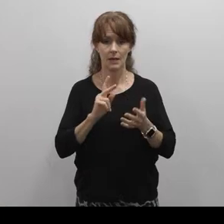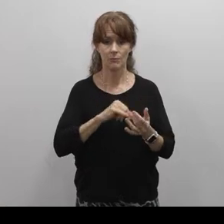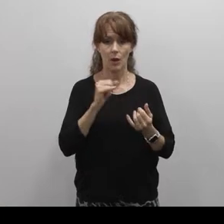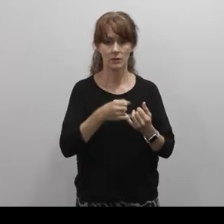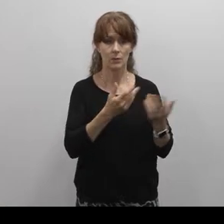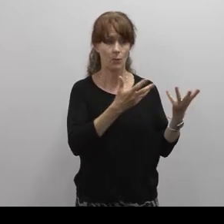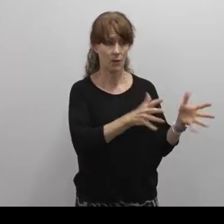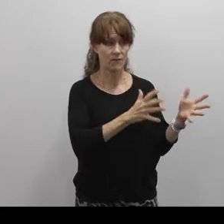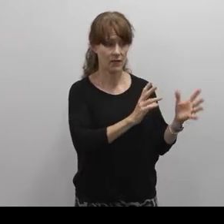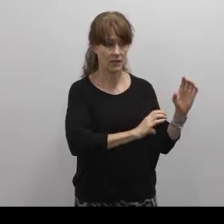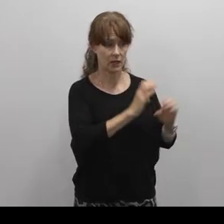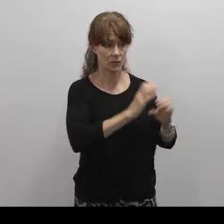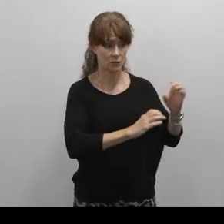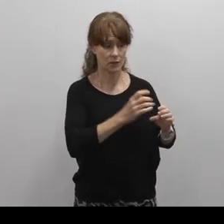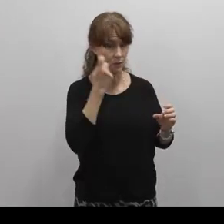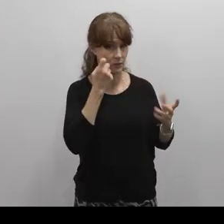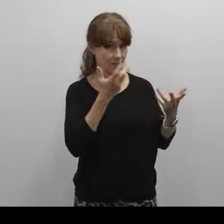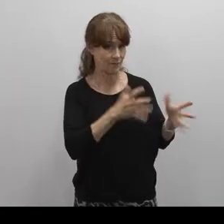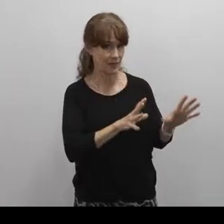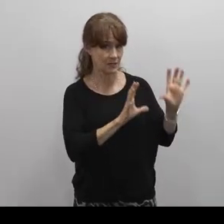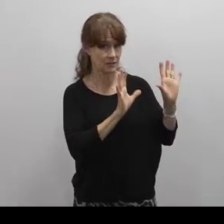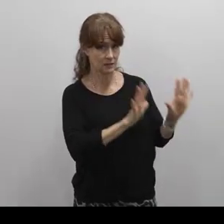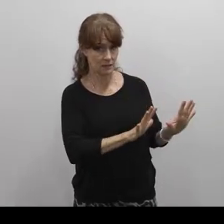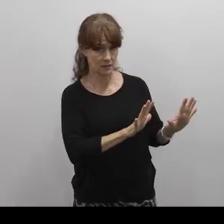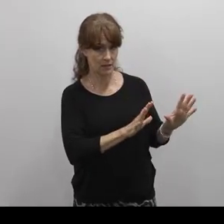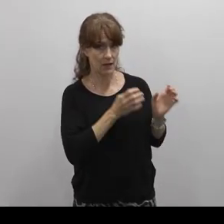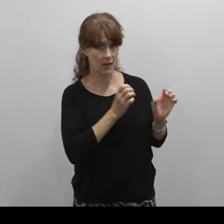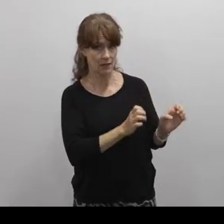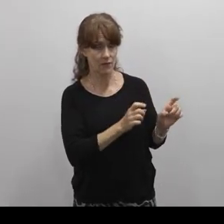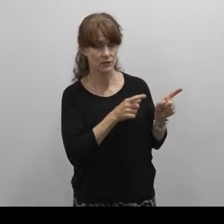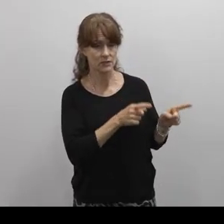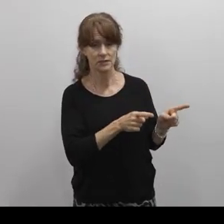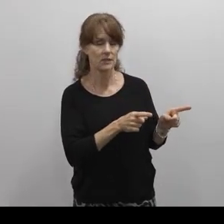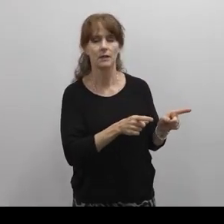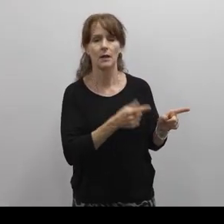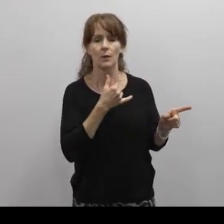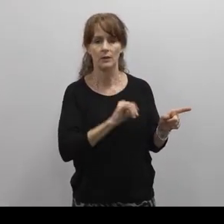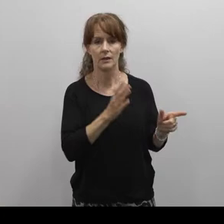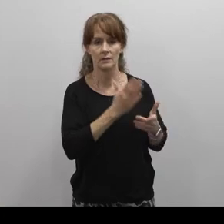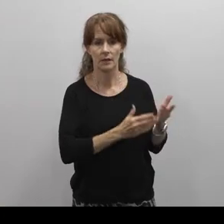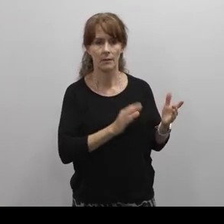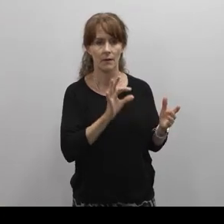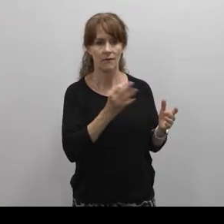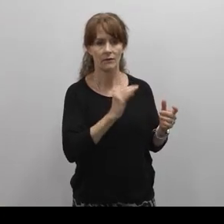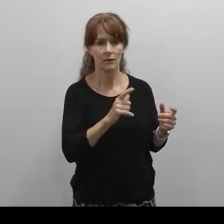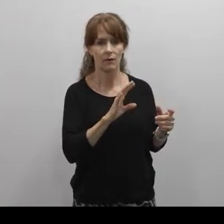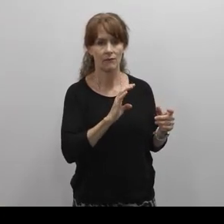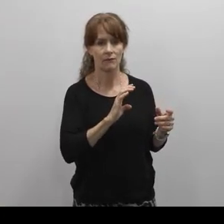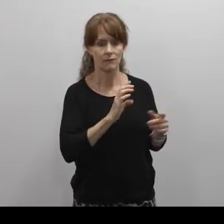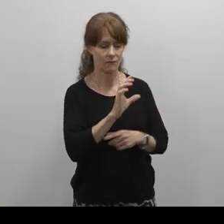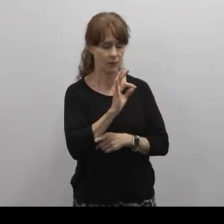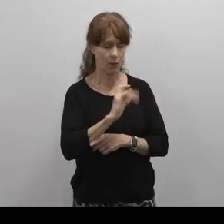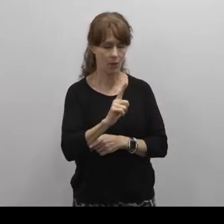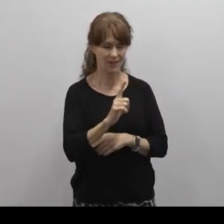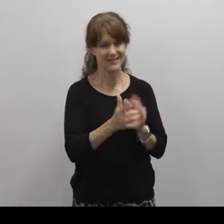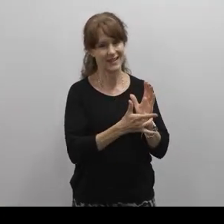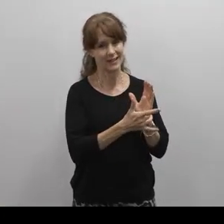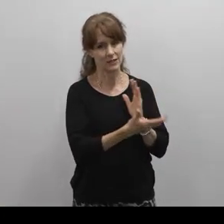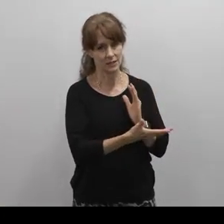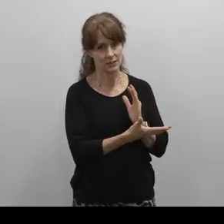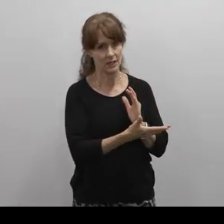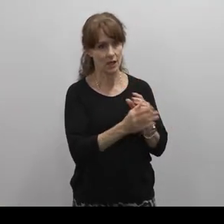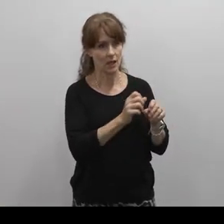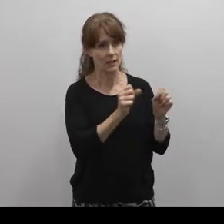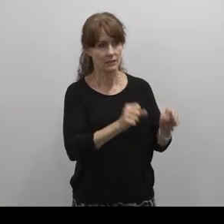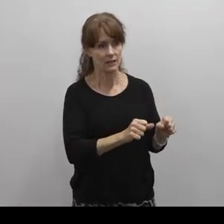we're finishing construction or we recently completed construction efforts where we still have some of the fossil fuel technology, right? So there we want to let those